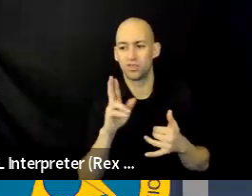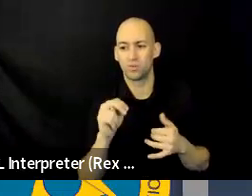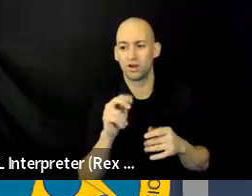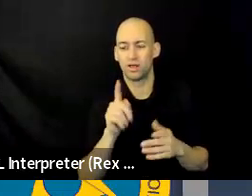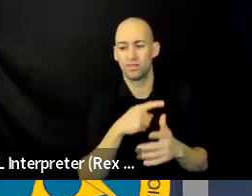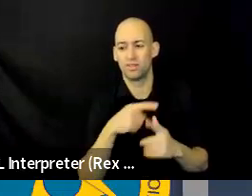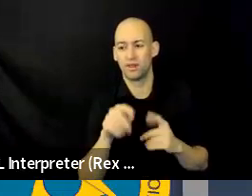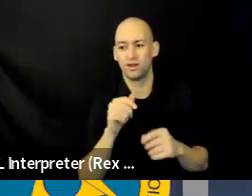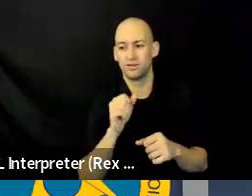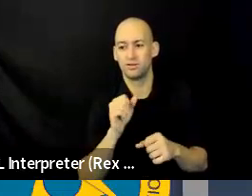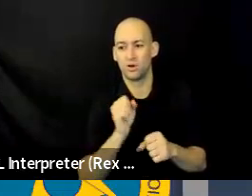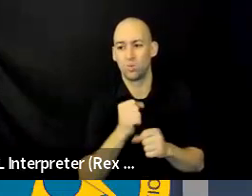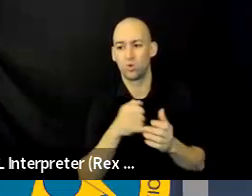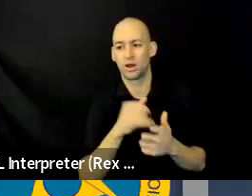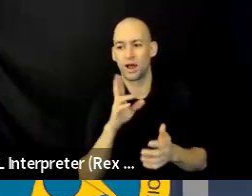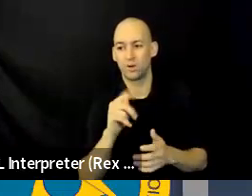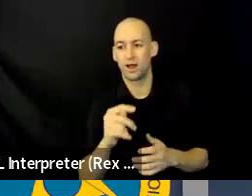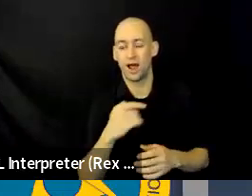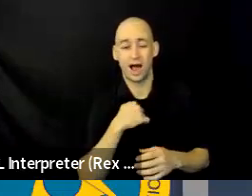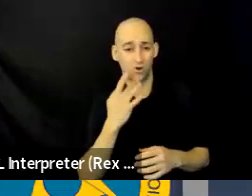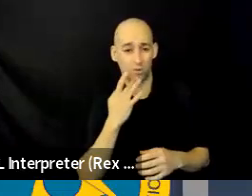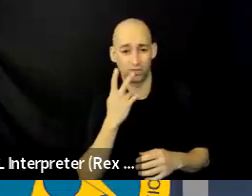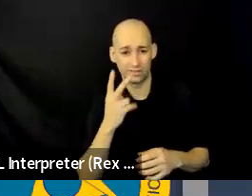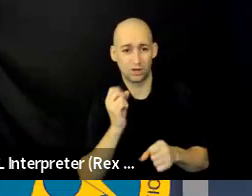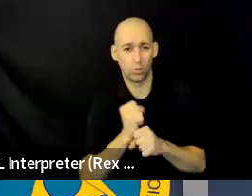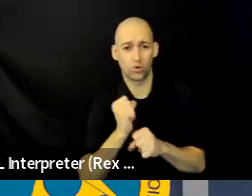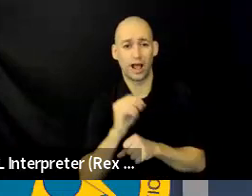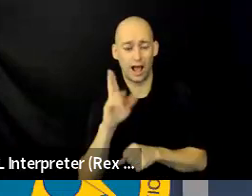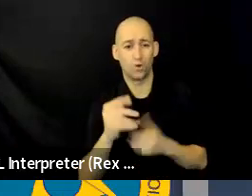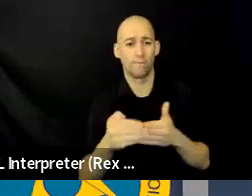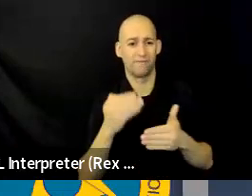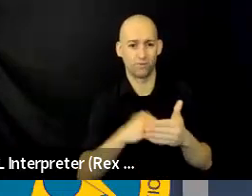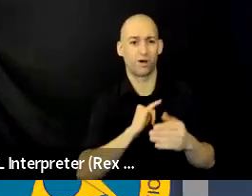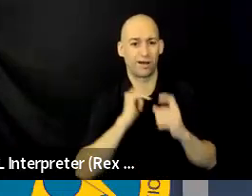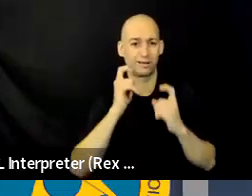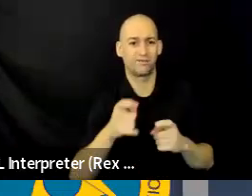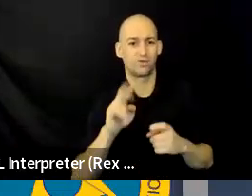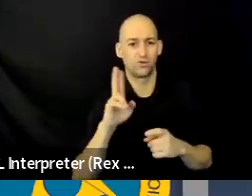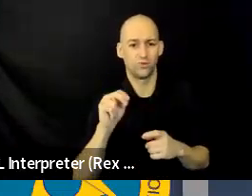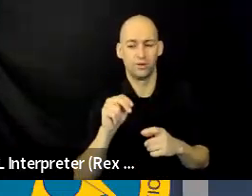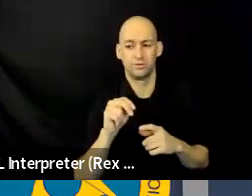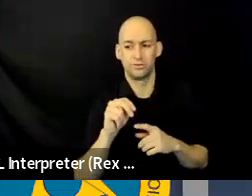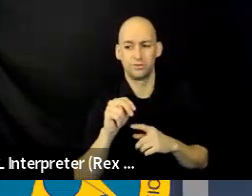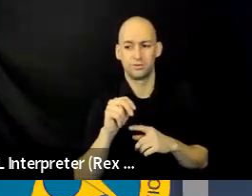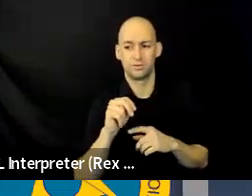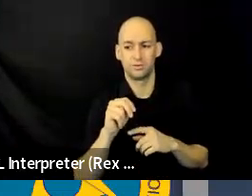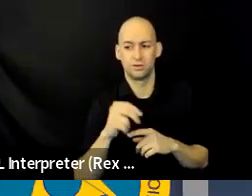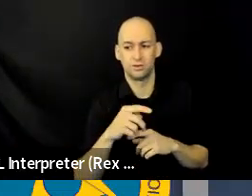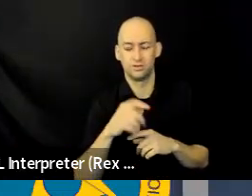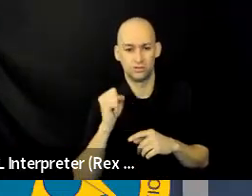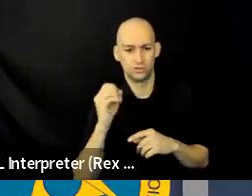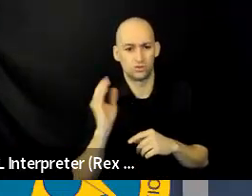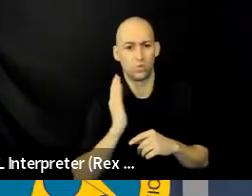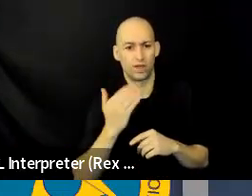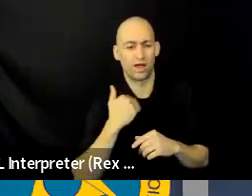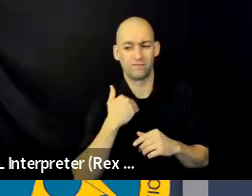out. I'd rather see them worked out before I grant the RON, so that there is that